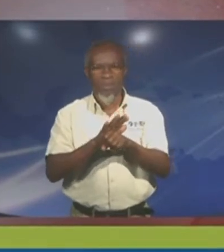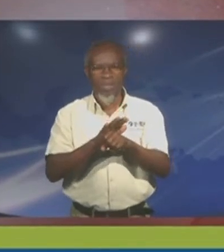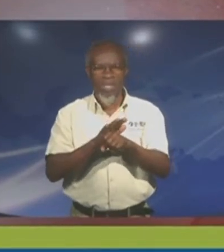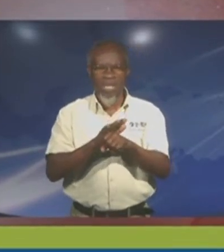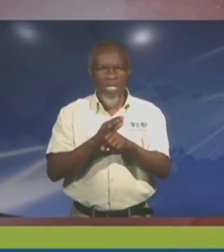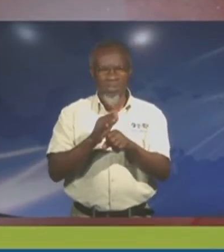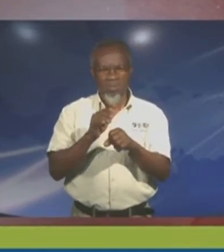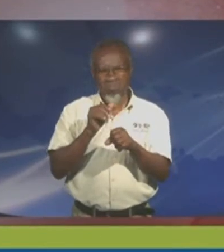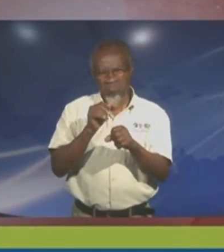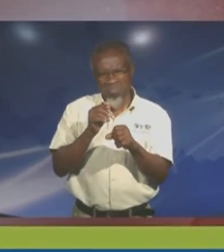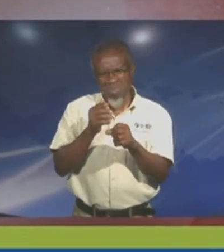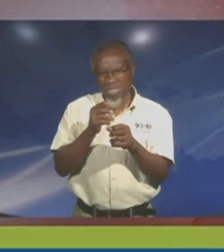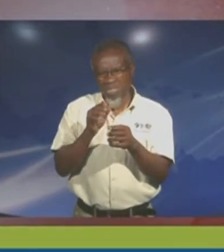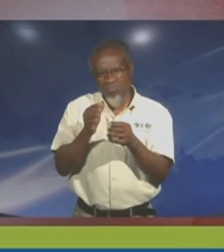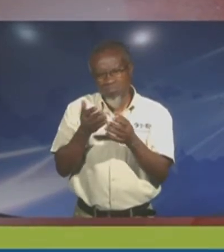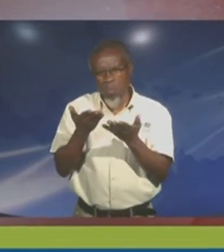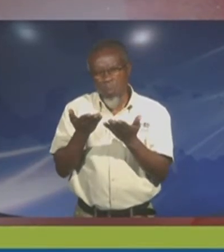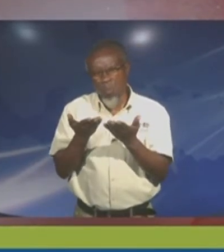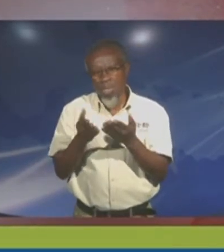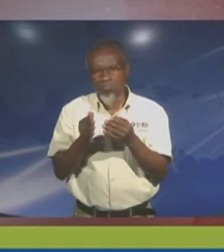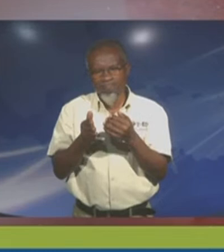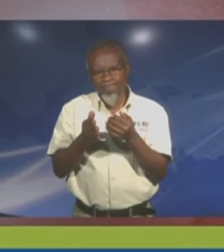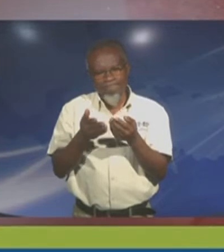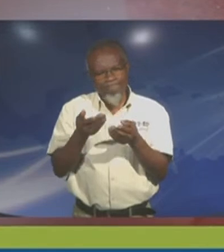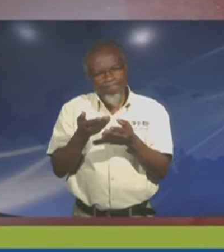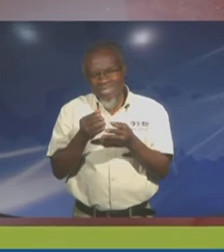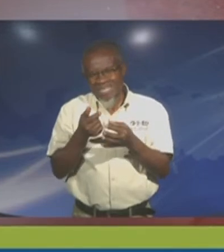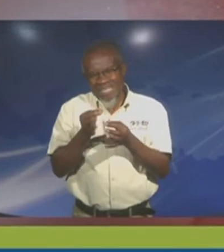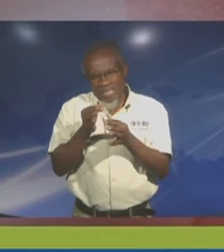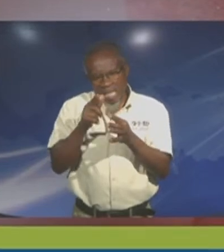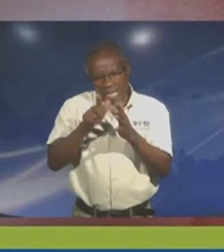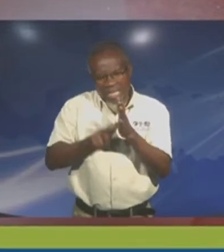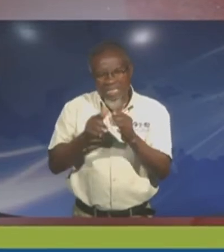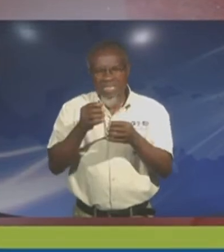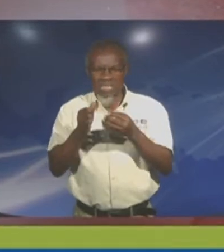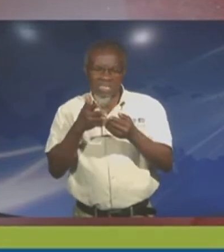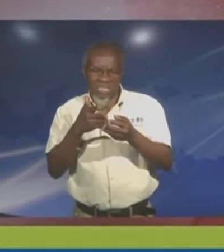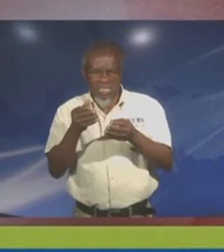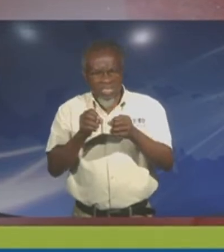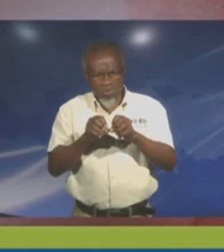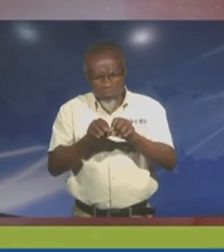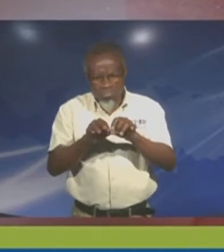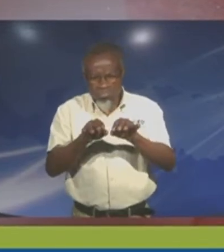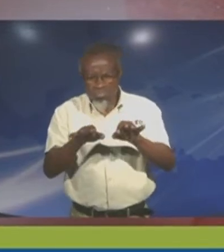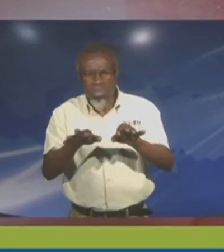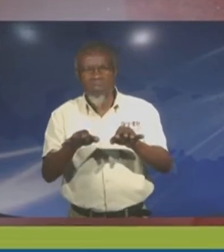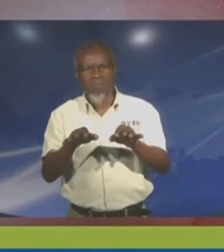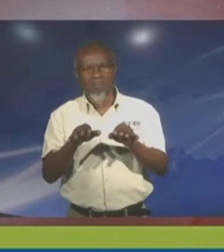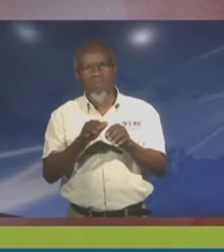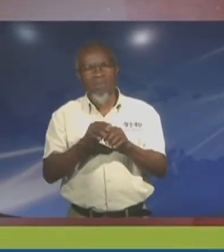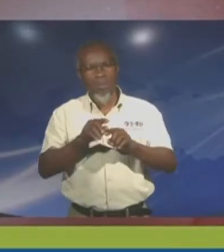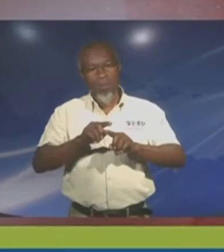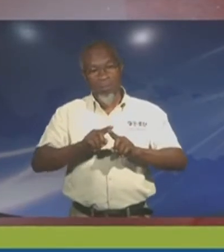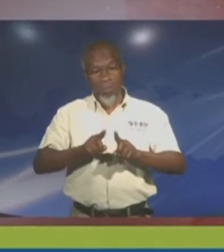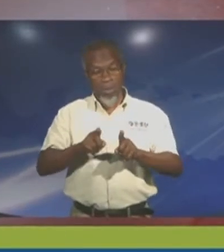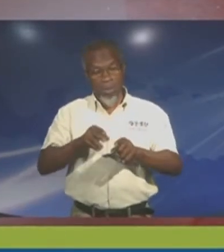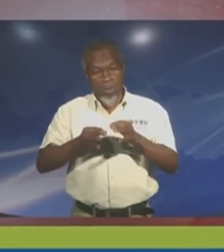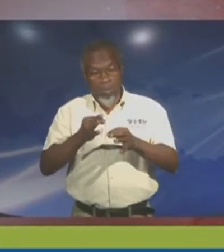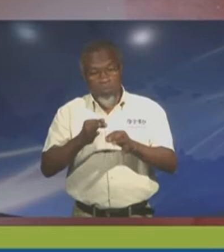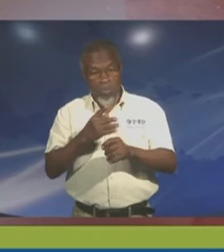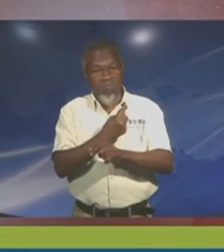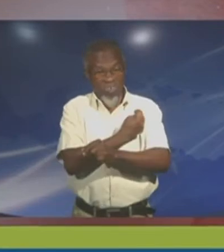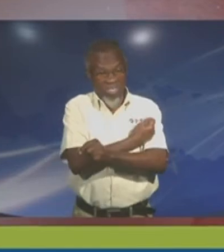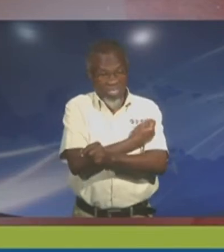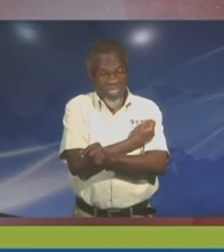avoid or to evade the immune response. So even if you've been vaccinated or you may have been infected before, it was still possible to be infected with